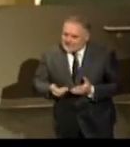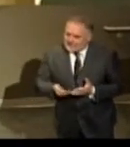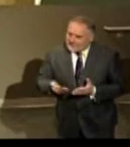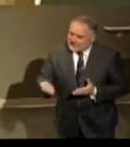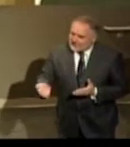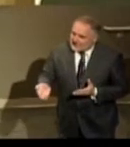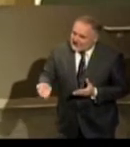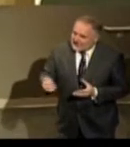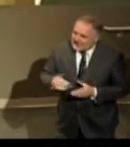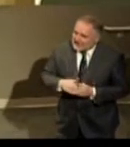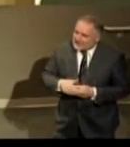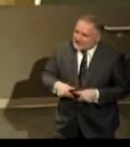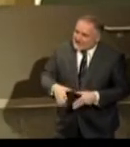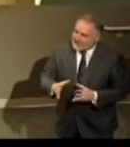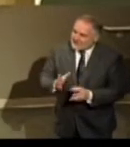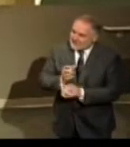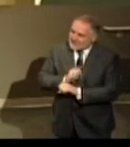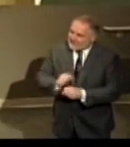the matter of salvation,